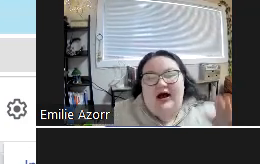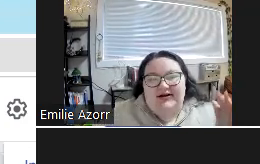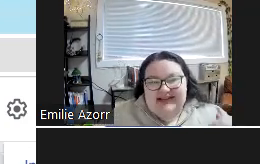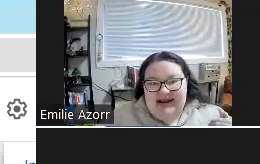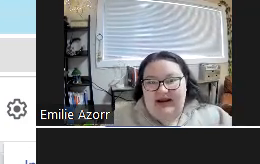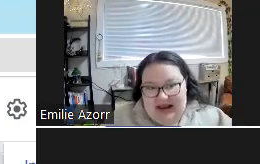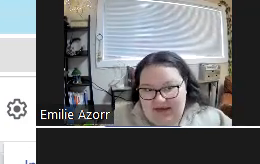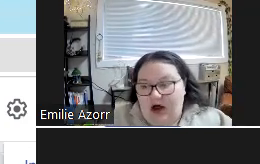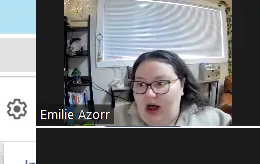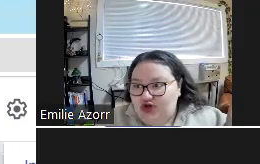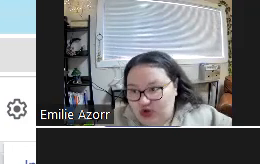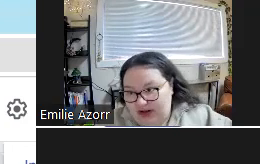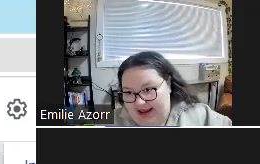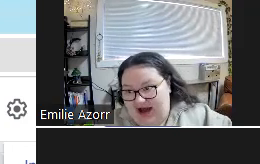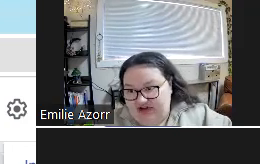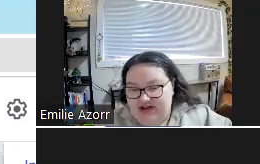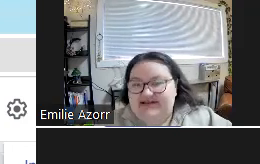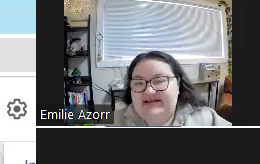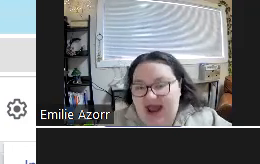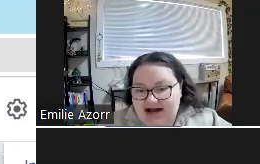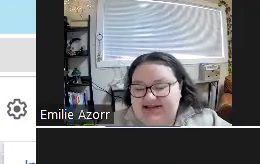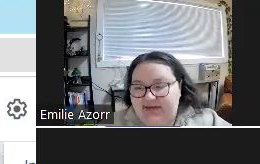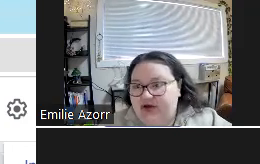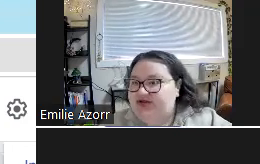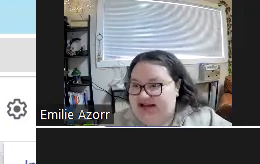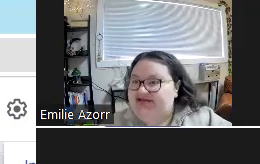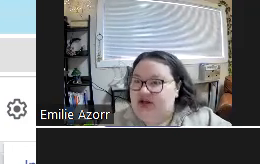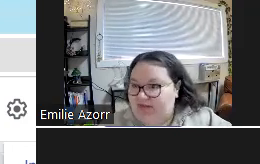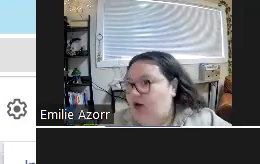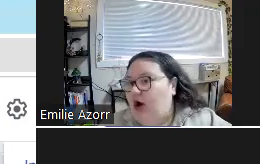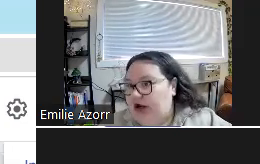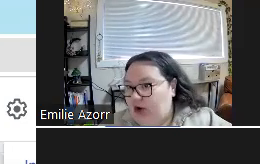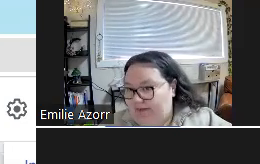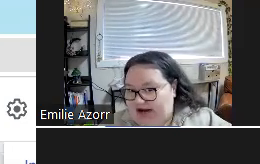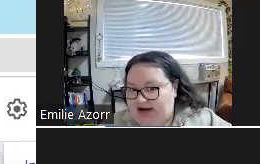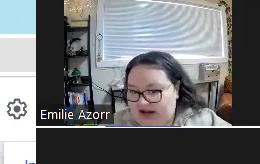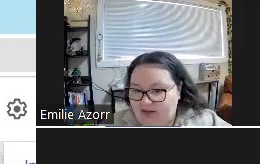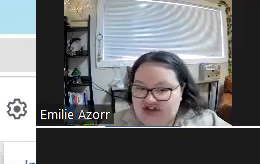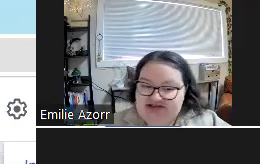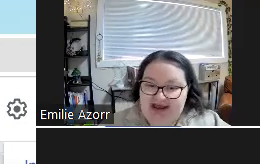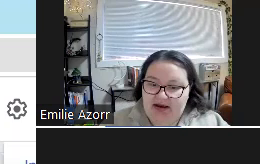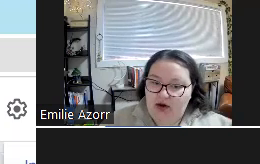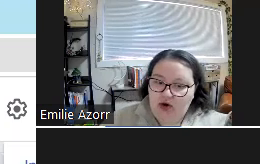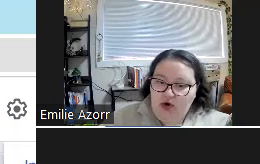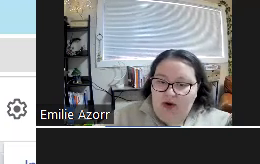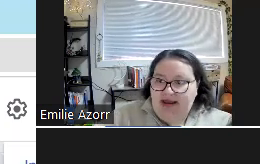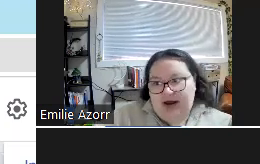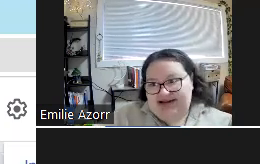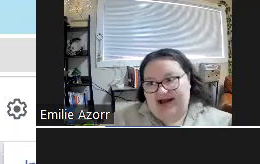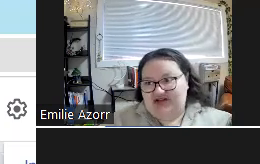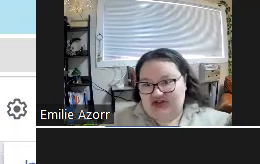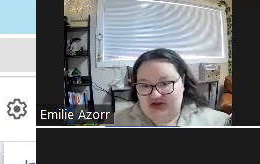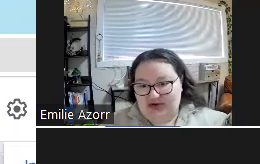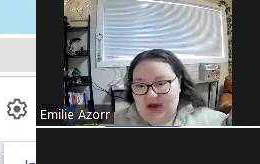regardless, I'll send out an email shortly after this that has some of those things that you may want to know immediately, which is like, who do